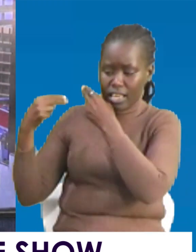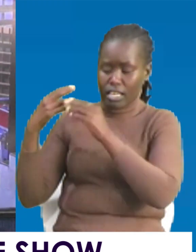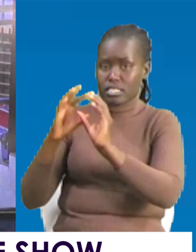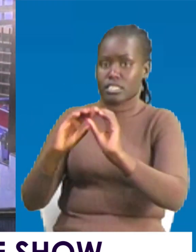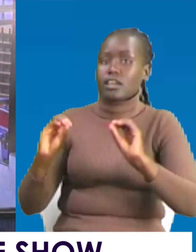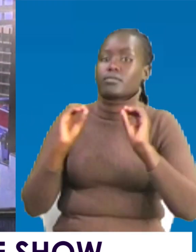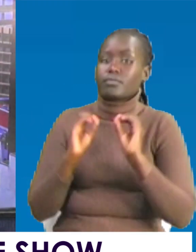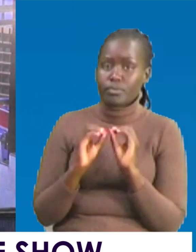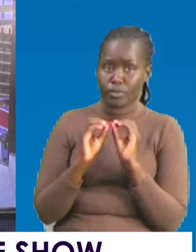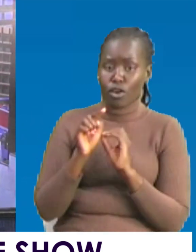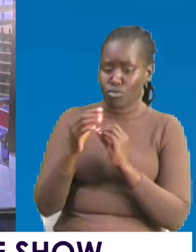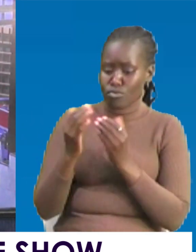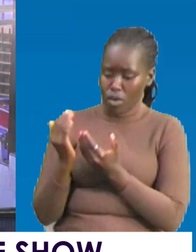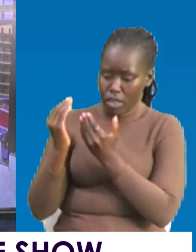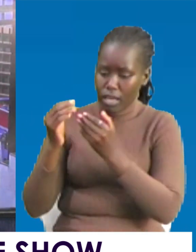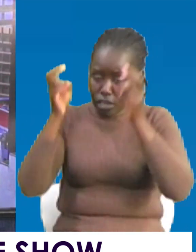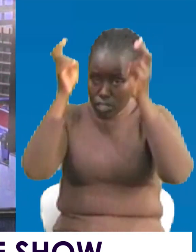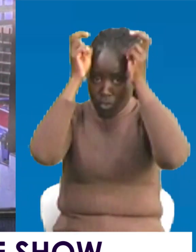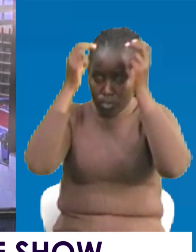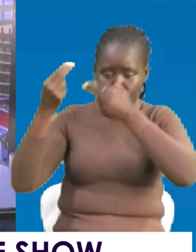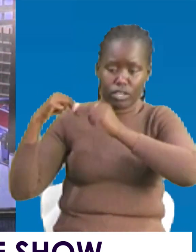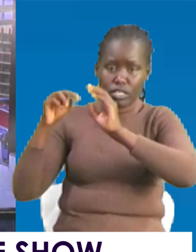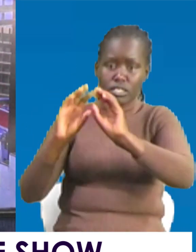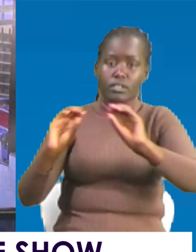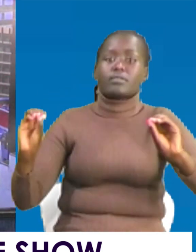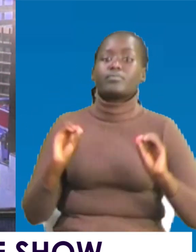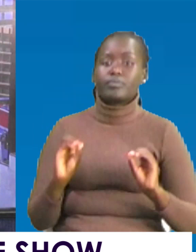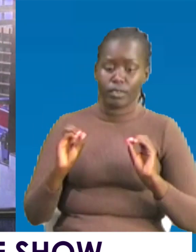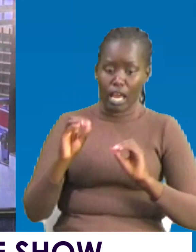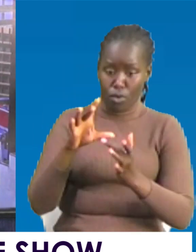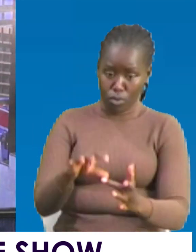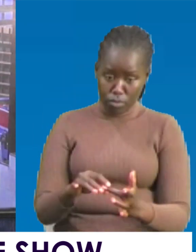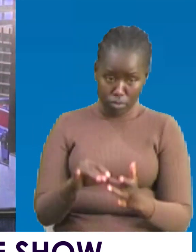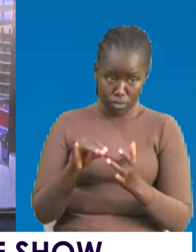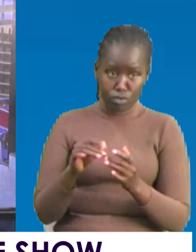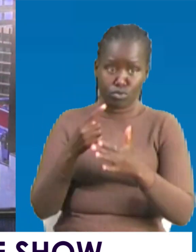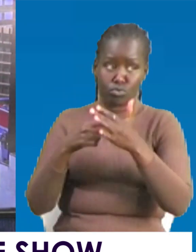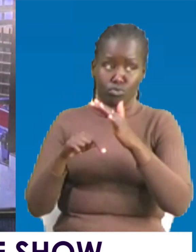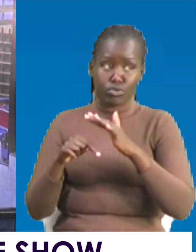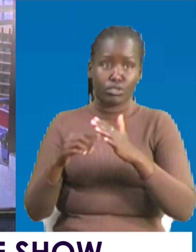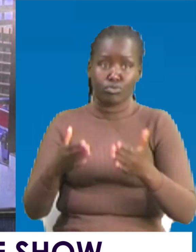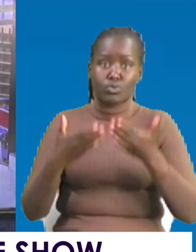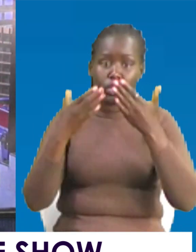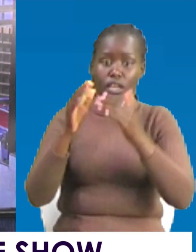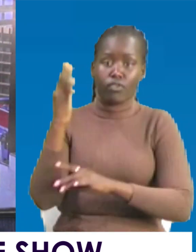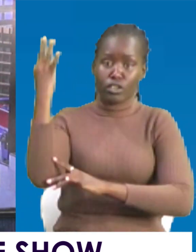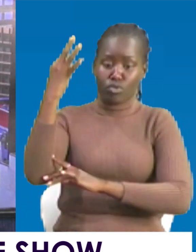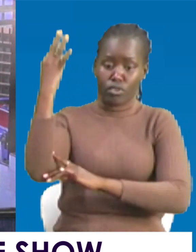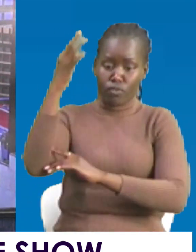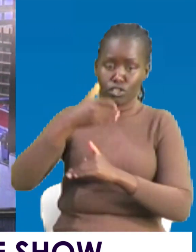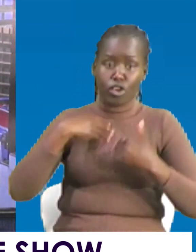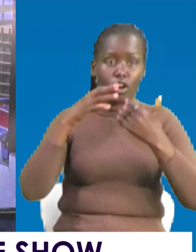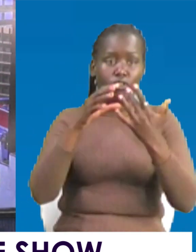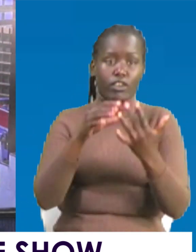You are not carriers of evil of history. No. You can choose what to bring into the future. You have that